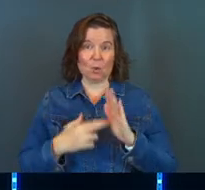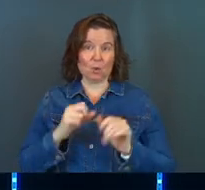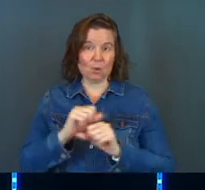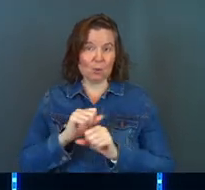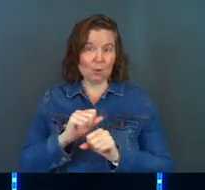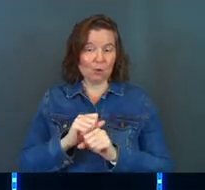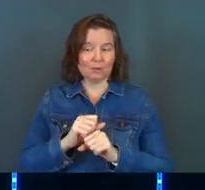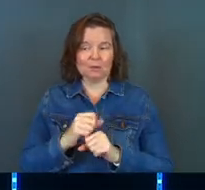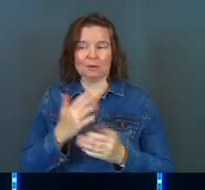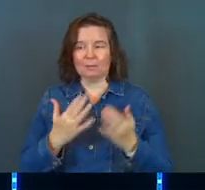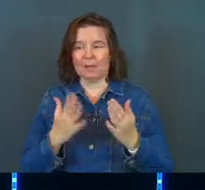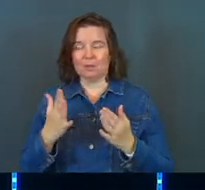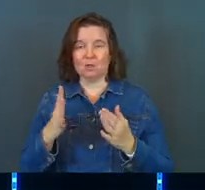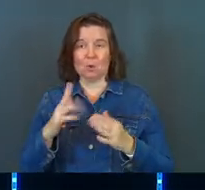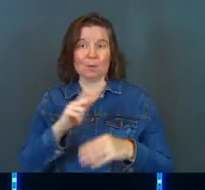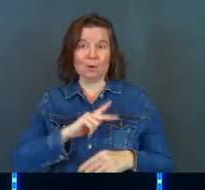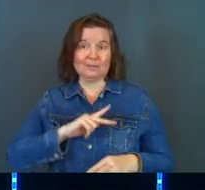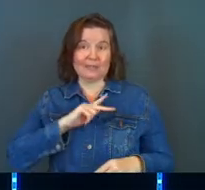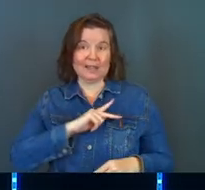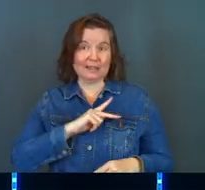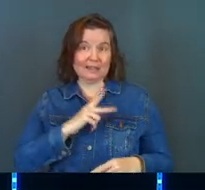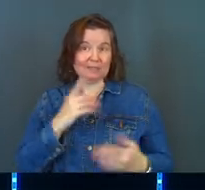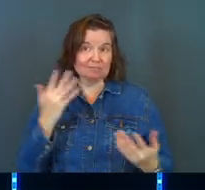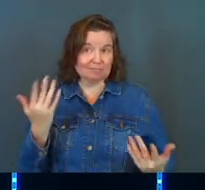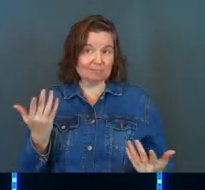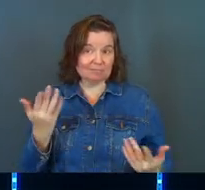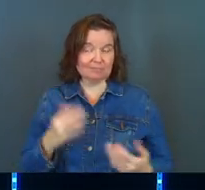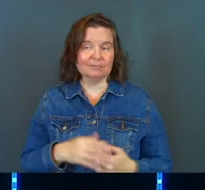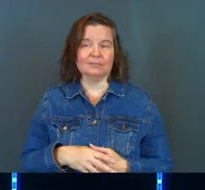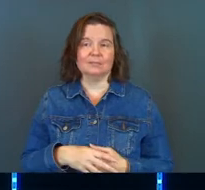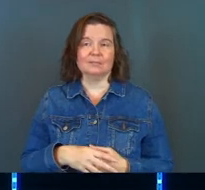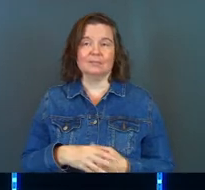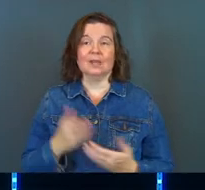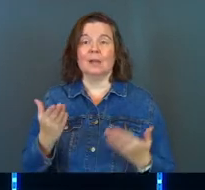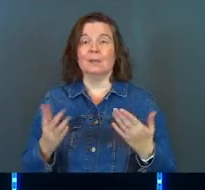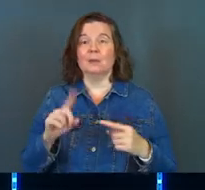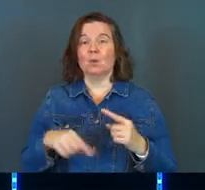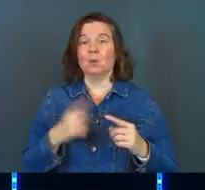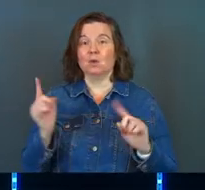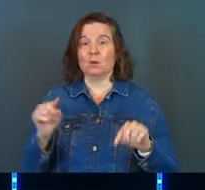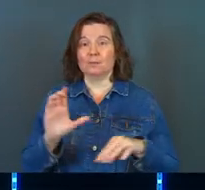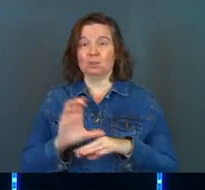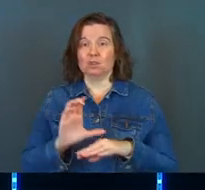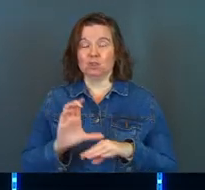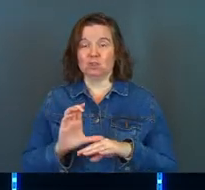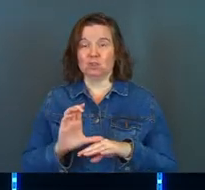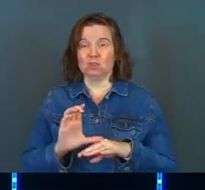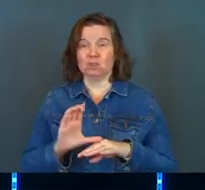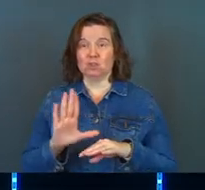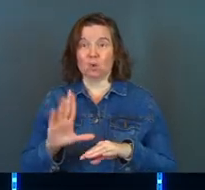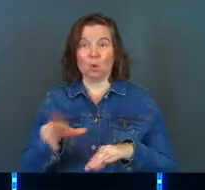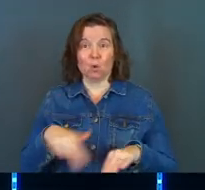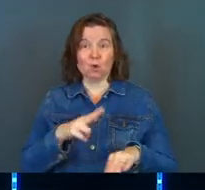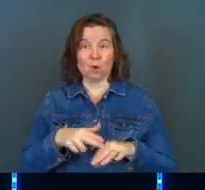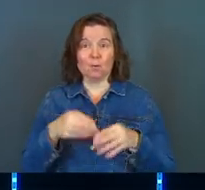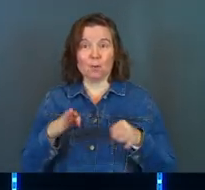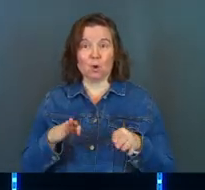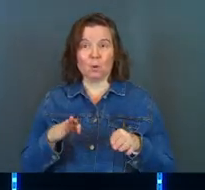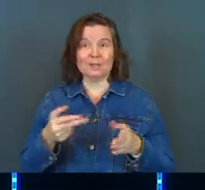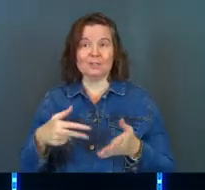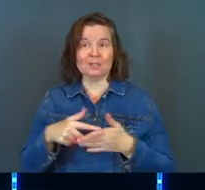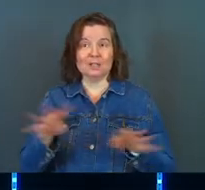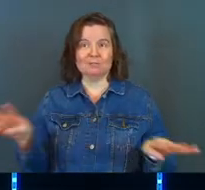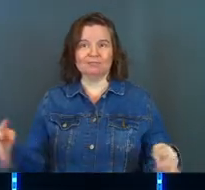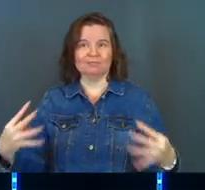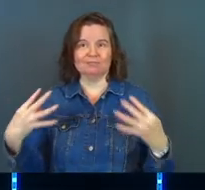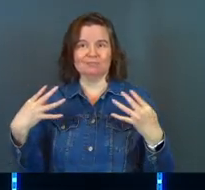work, maybe it's just your personality, and maybe when you come to church, your normal mode is to still